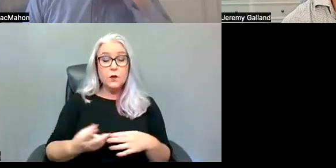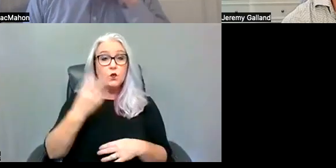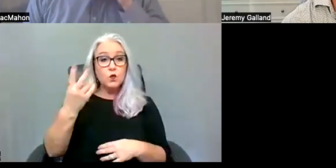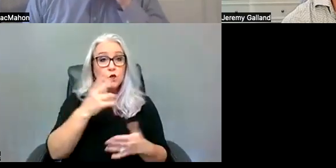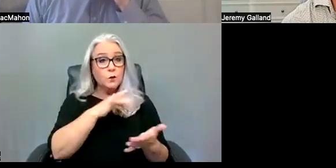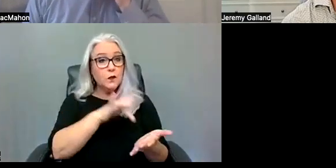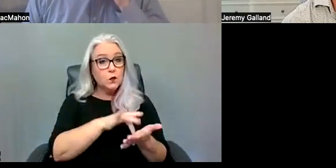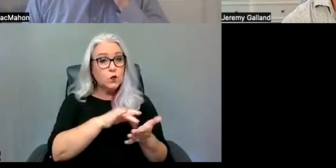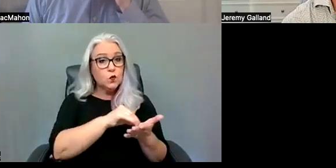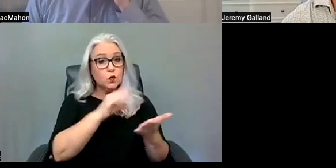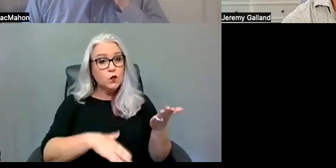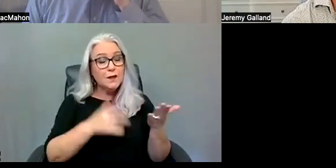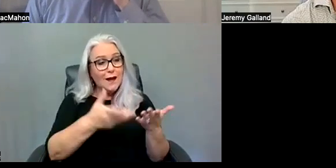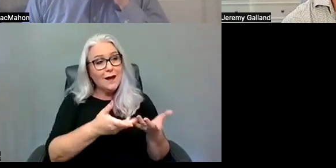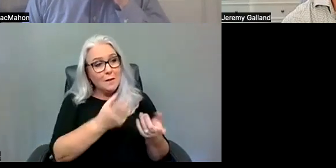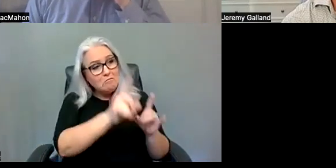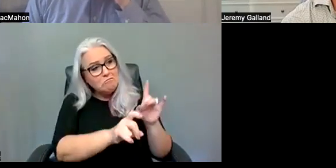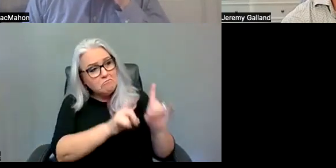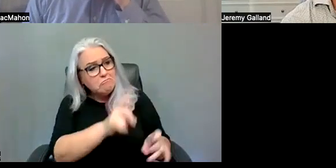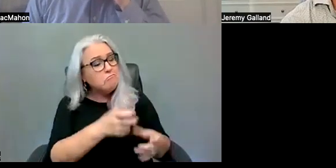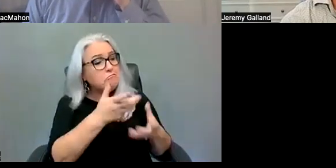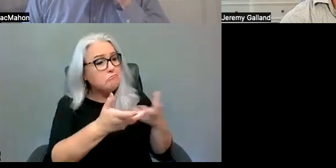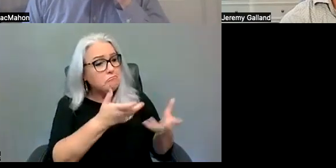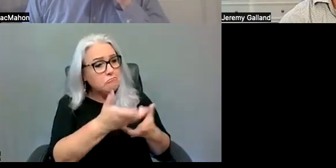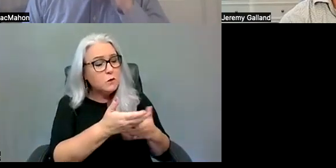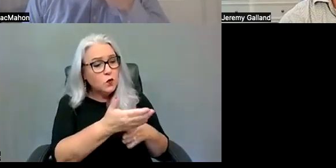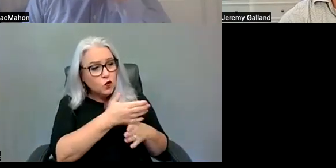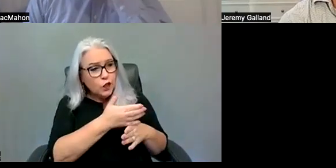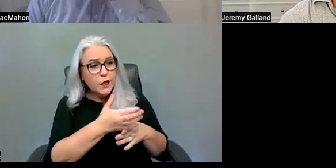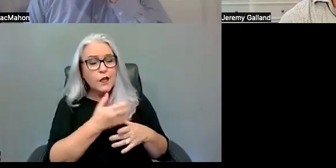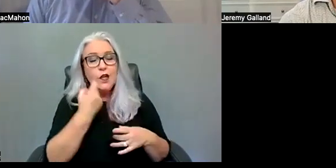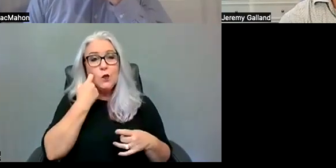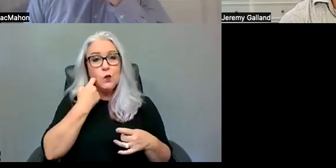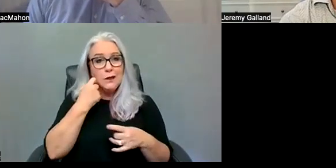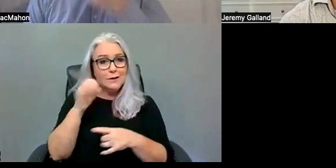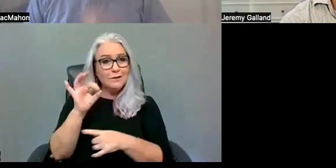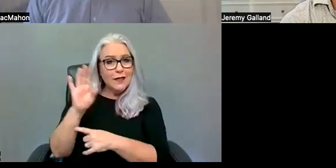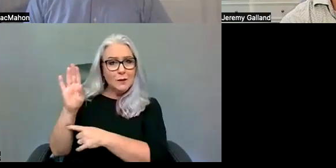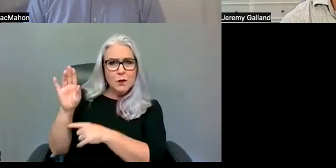what was shared in, recent Facebook posts and